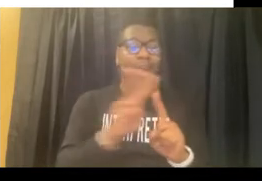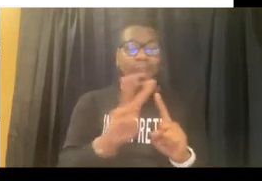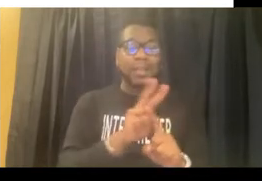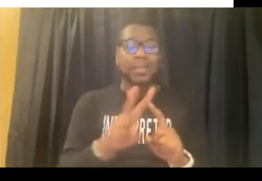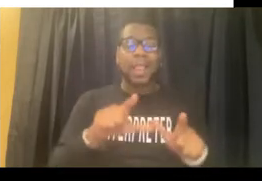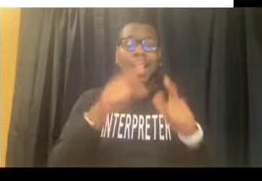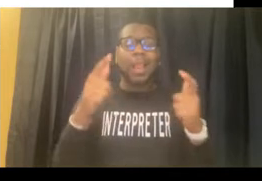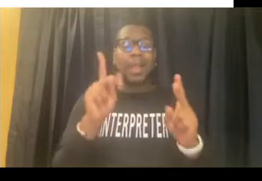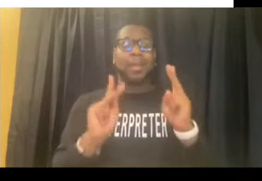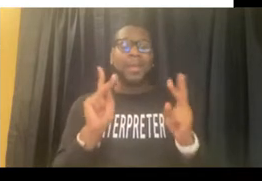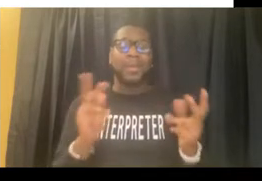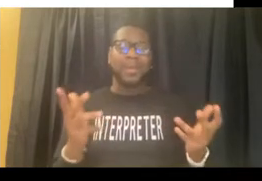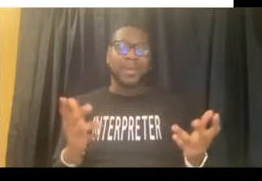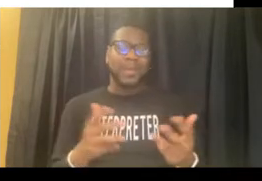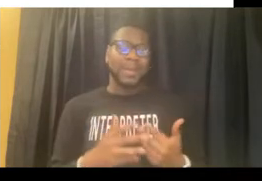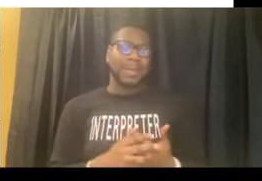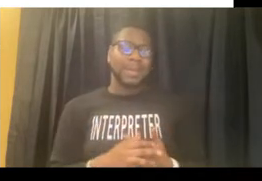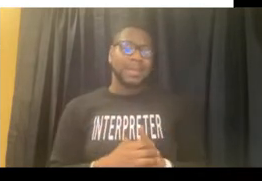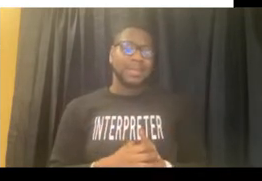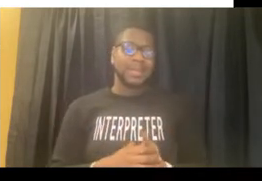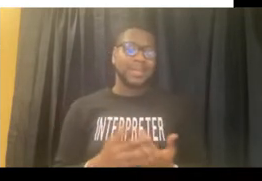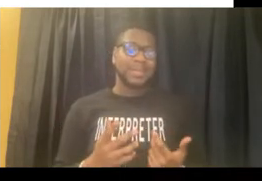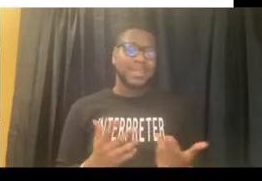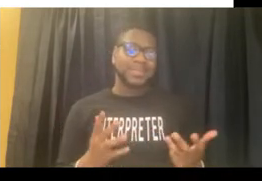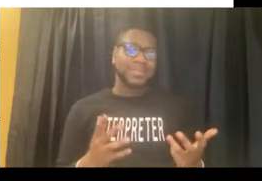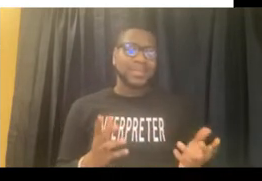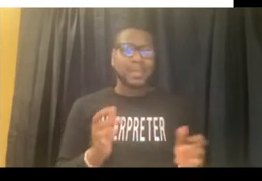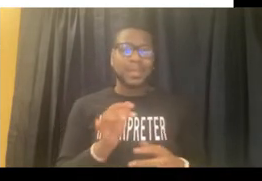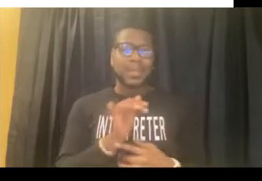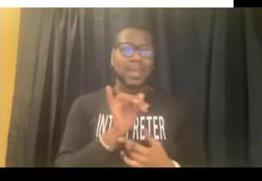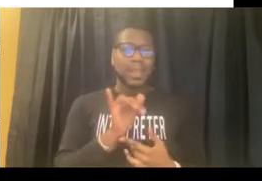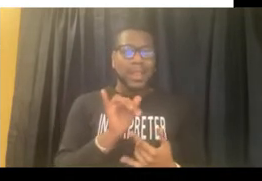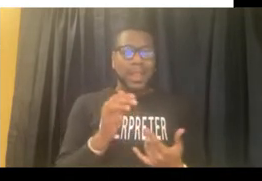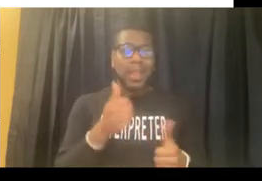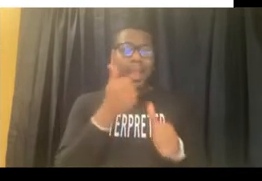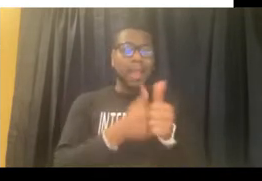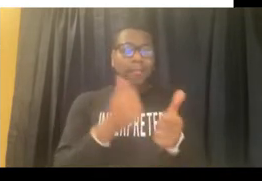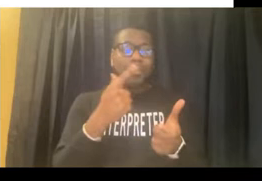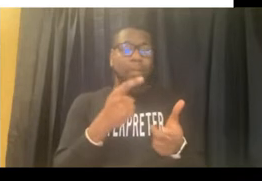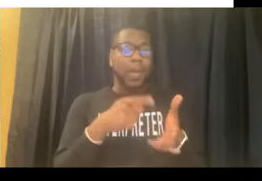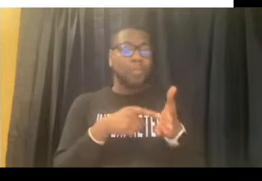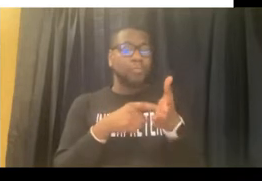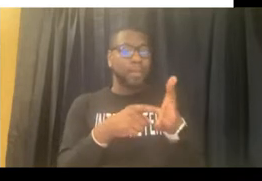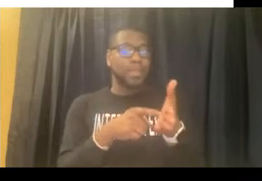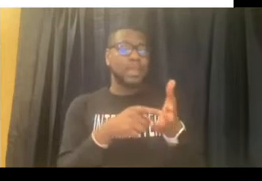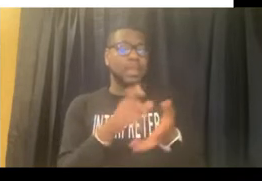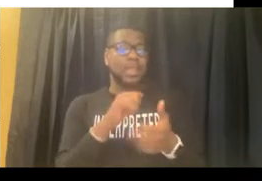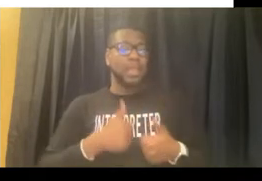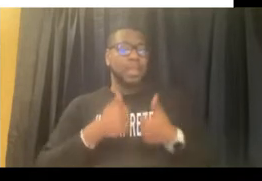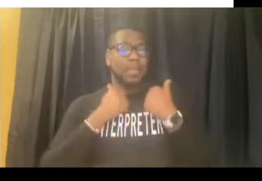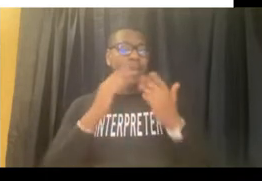folks will see, like everyone will be represented as survivors of color, but there won't be a lot of programming that